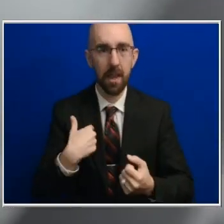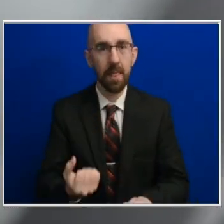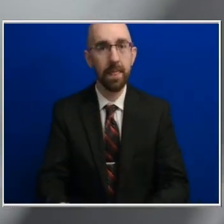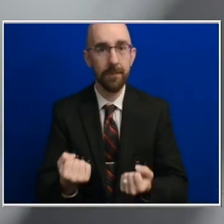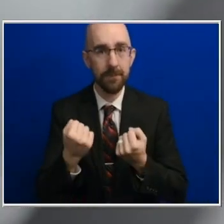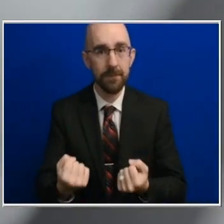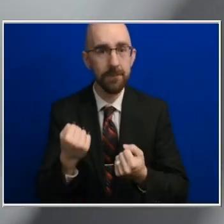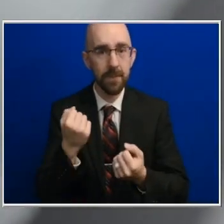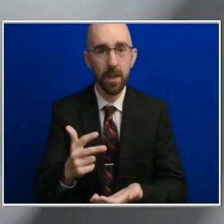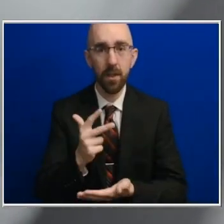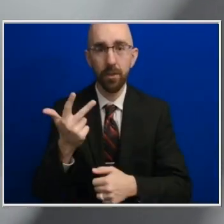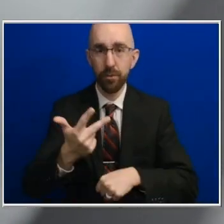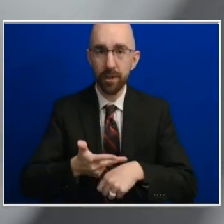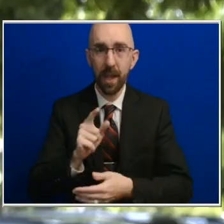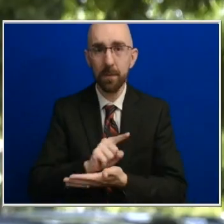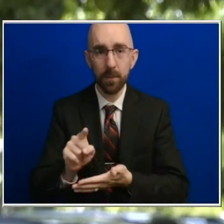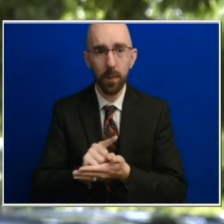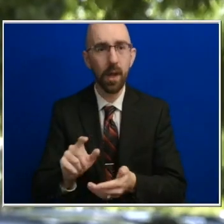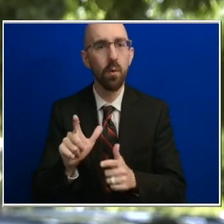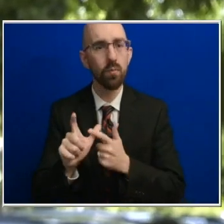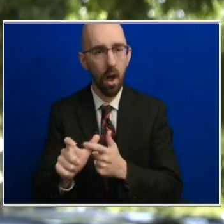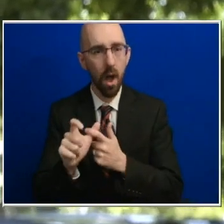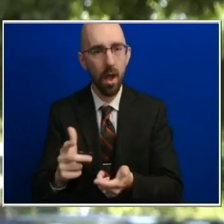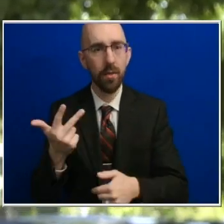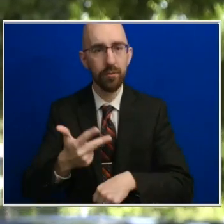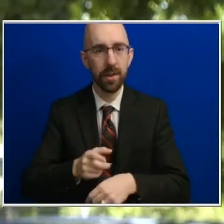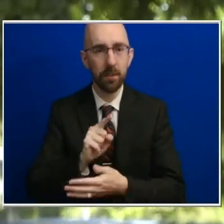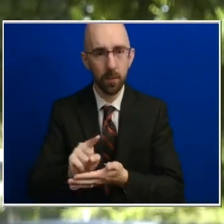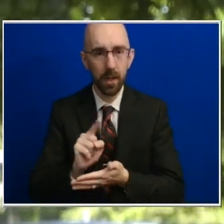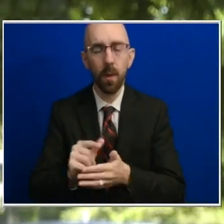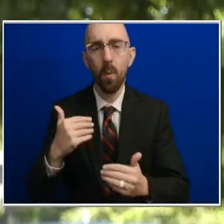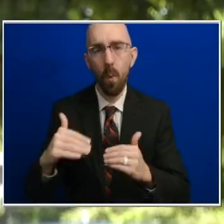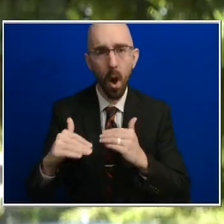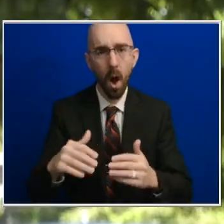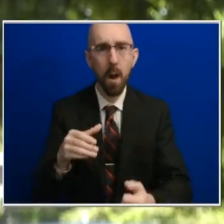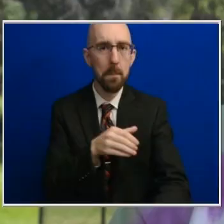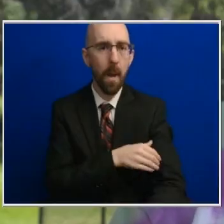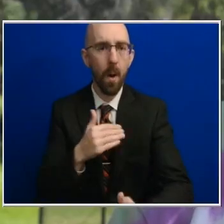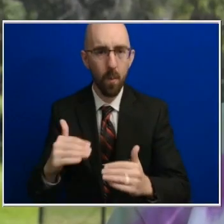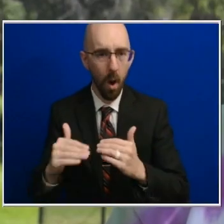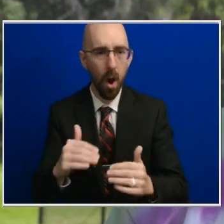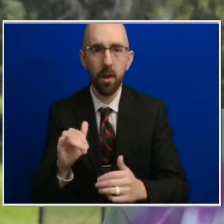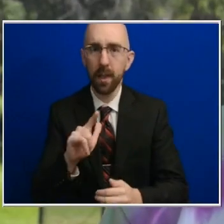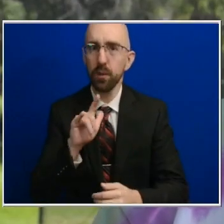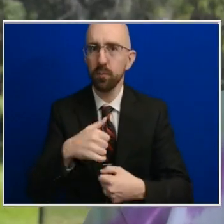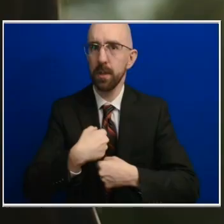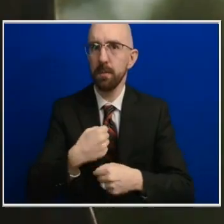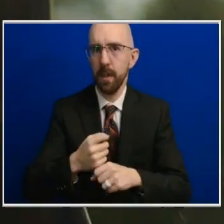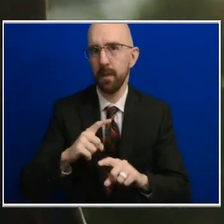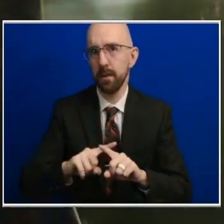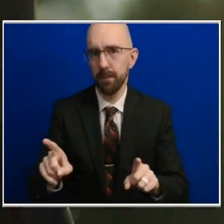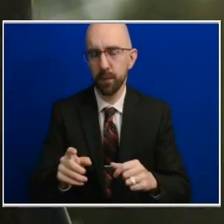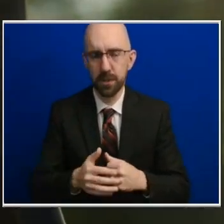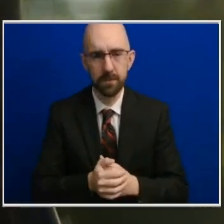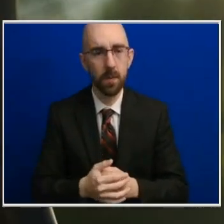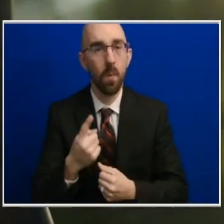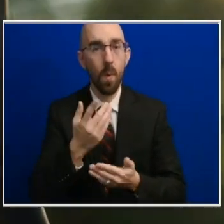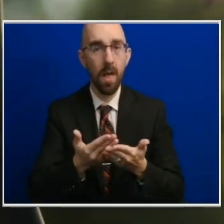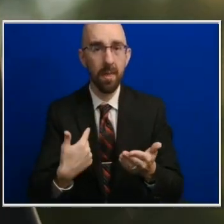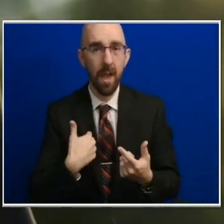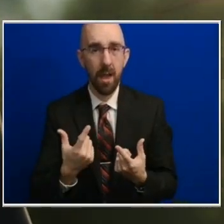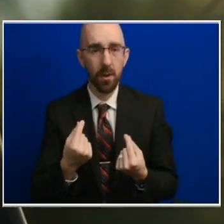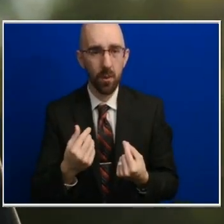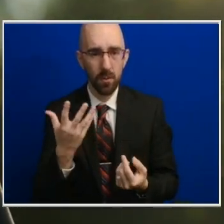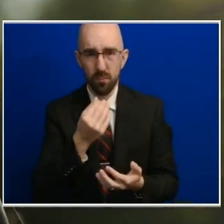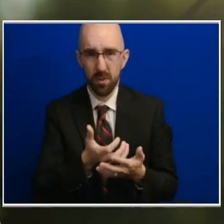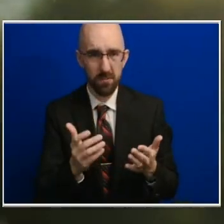I run 3 times a week, and I do walks, power walks otherwise. So that's really made a difference. One of the things I do pretty much my whole adult